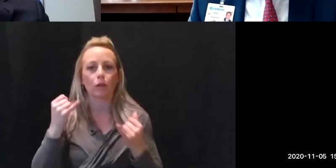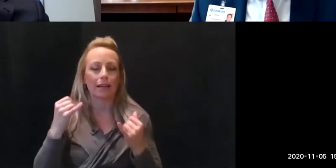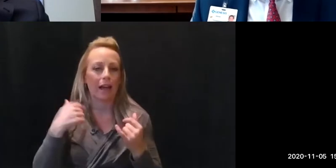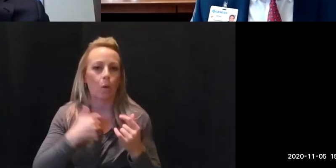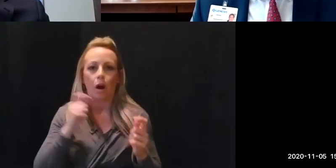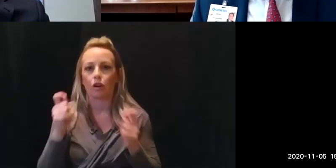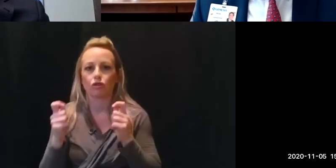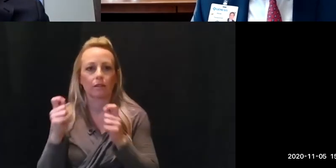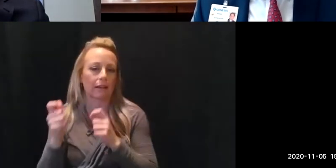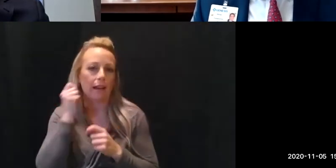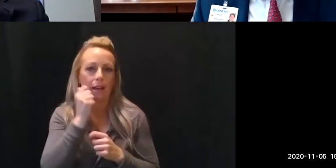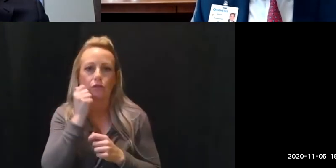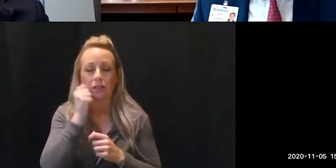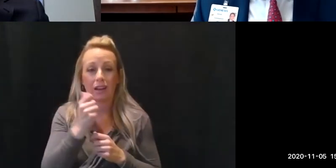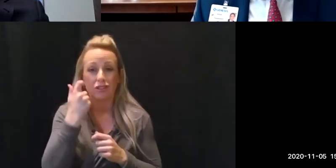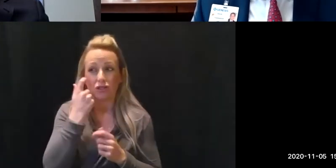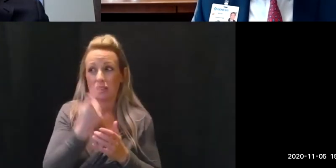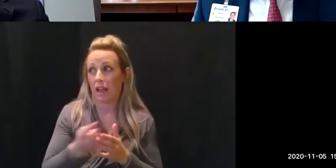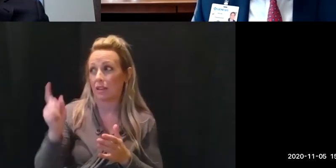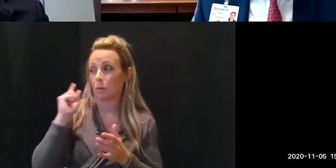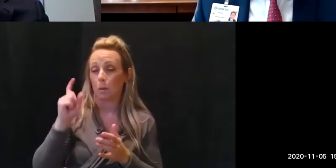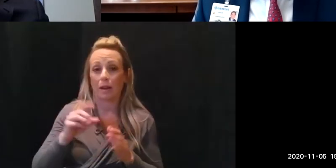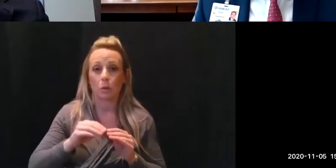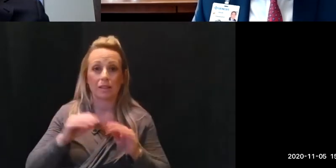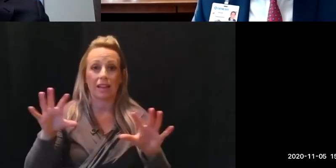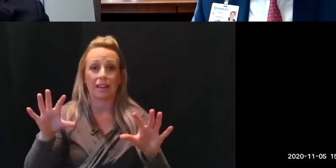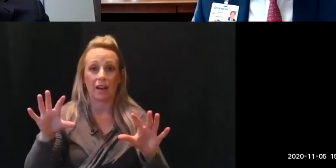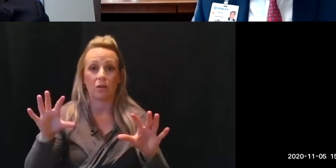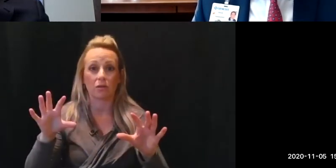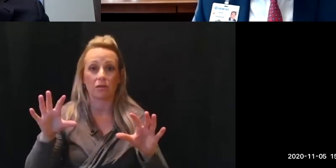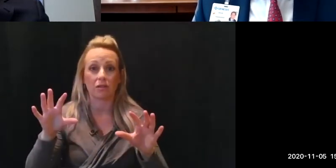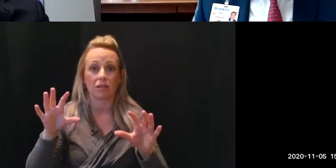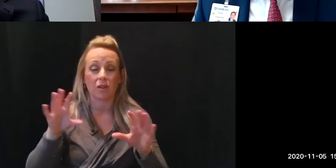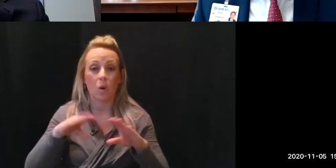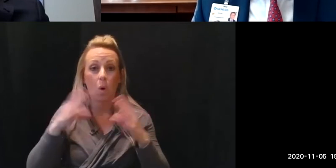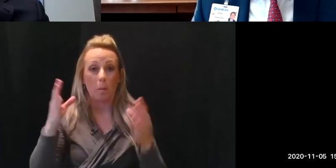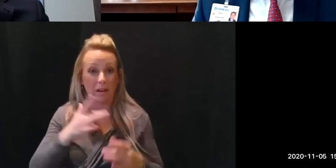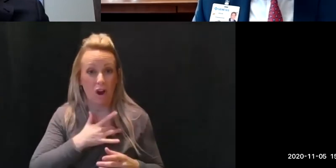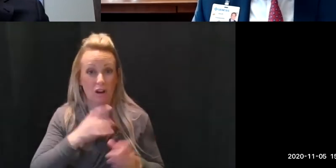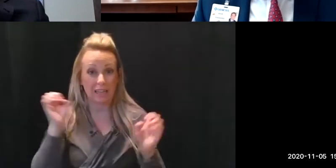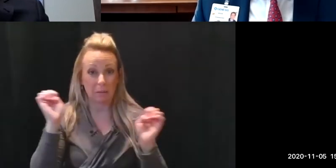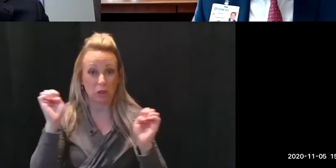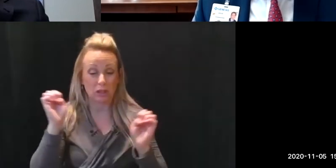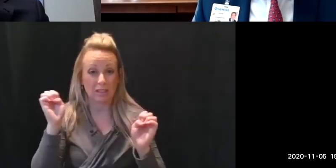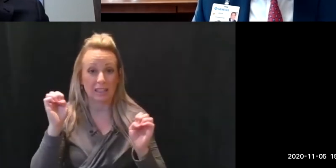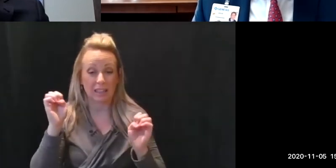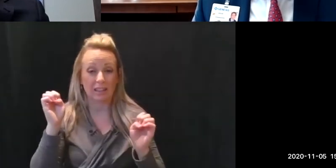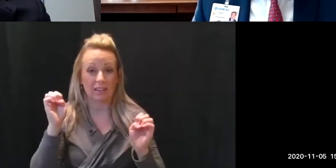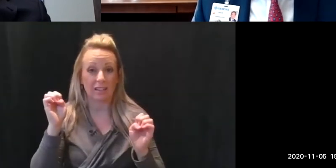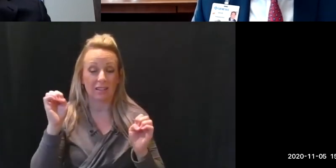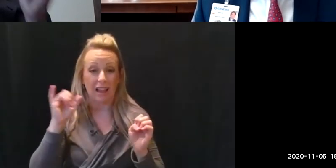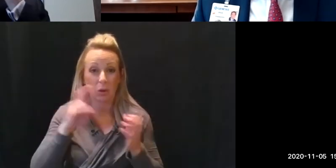single day. Just last week, we had to send out a number of open heart emergency cases to other facilities like the University of